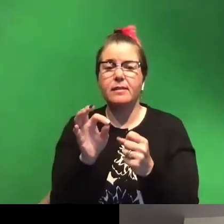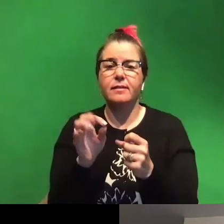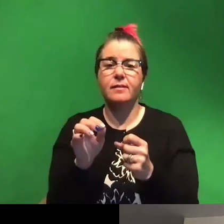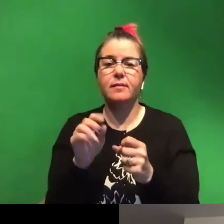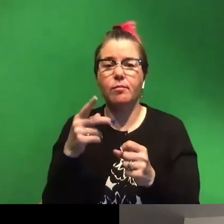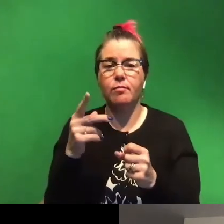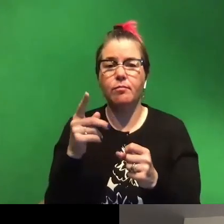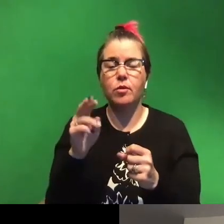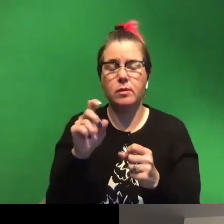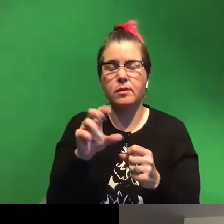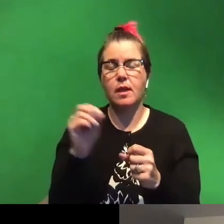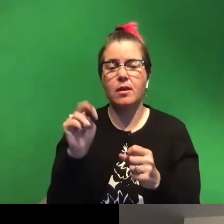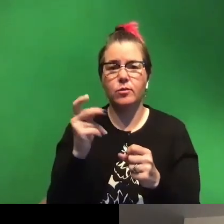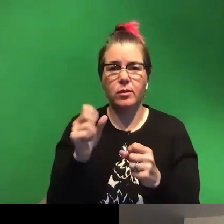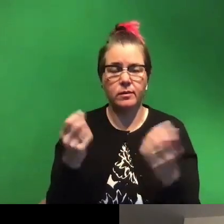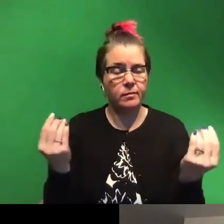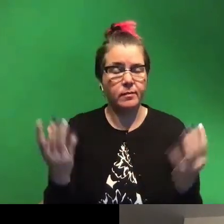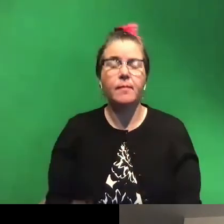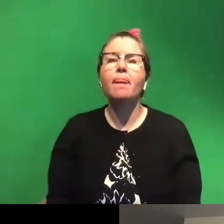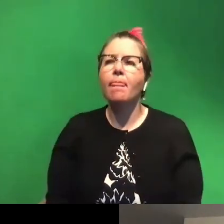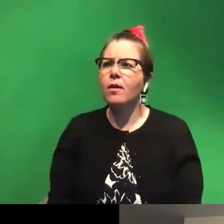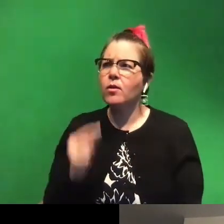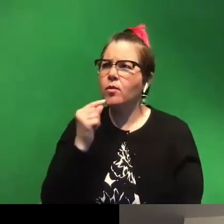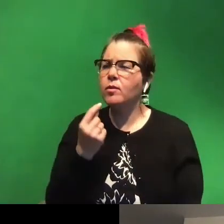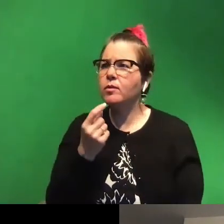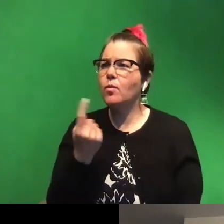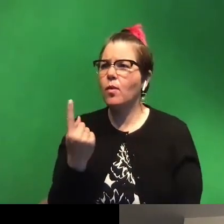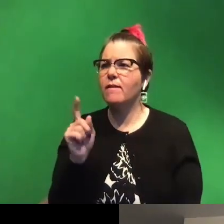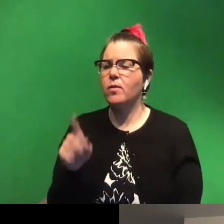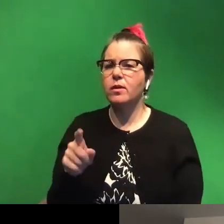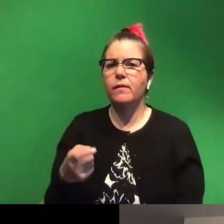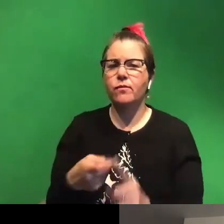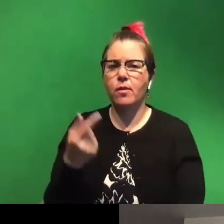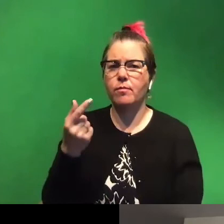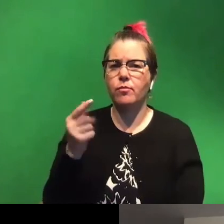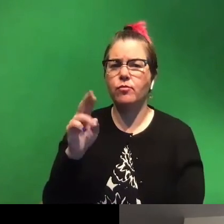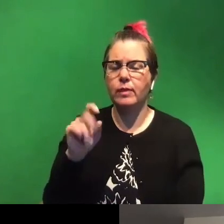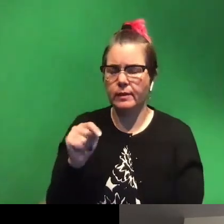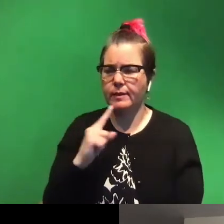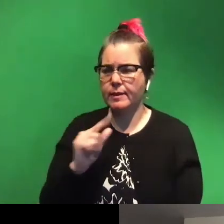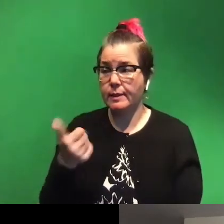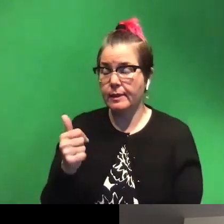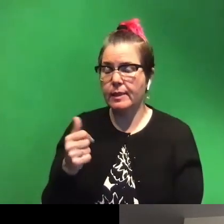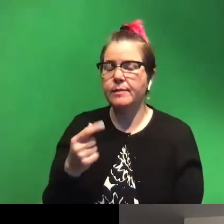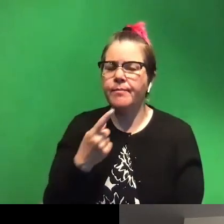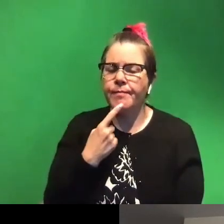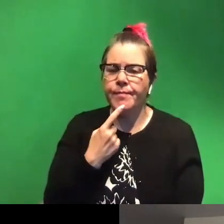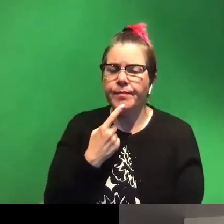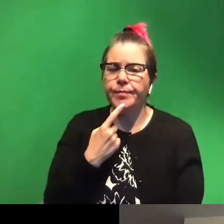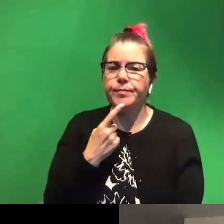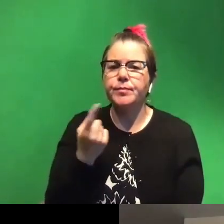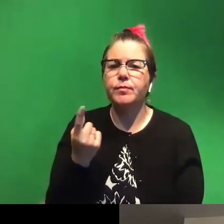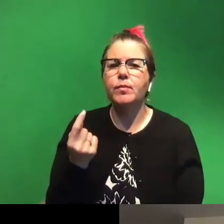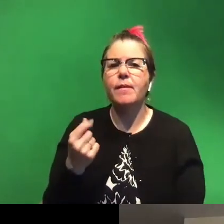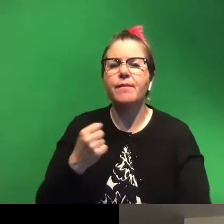protons and neutrons? Right. Cool. So one of our questions here is from Grant, age 10, and he says, what makes